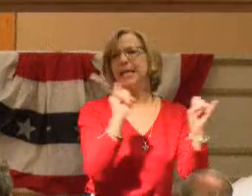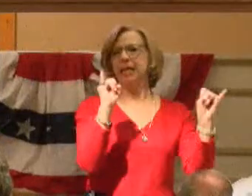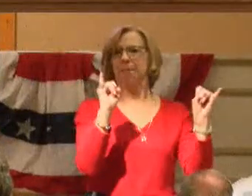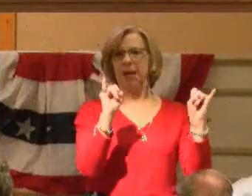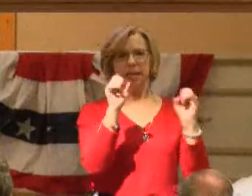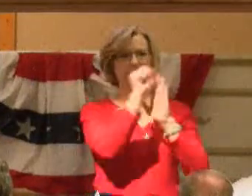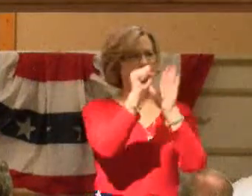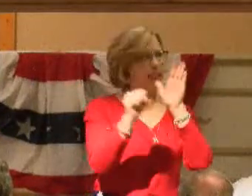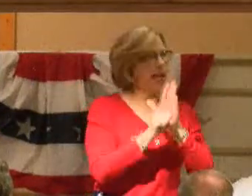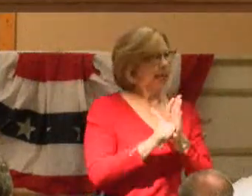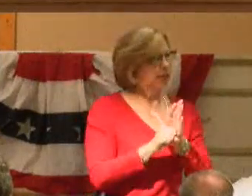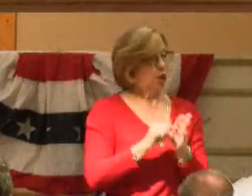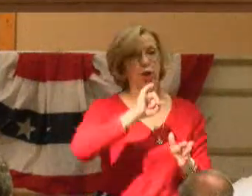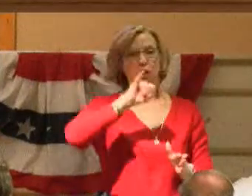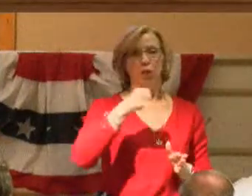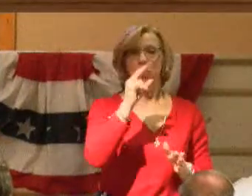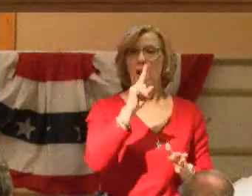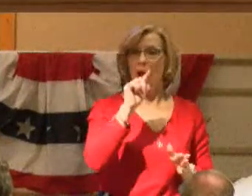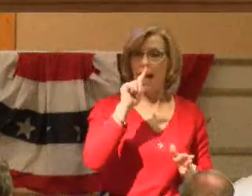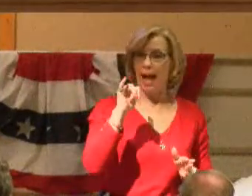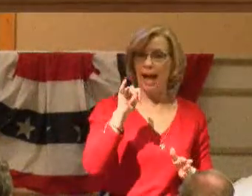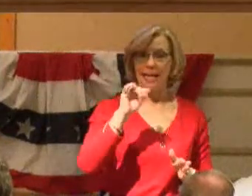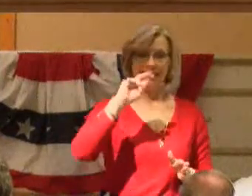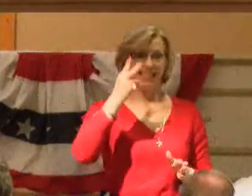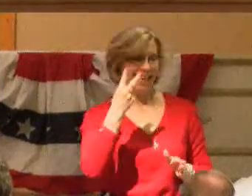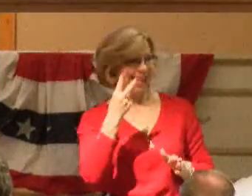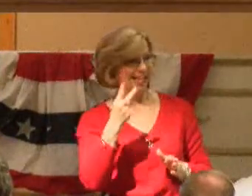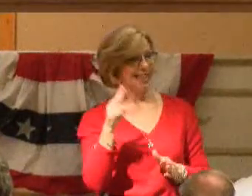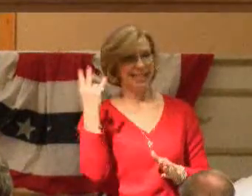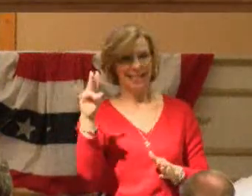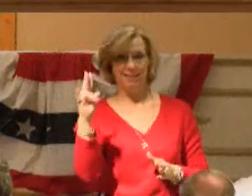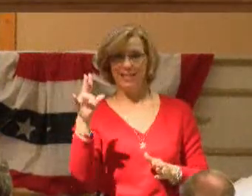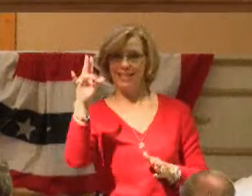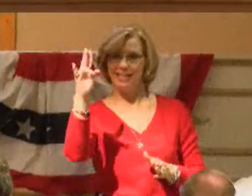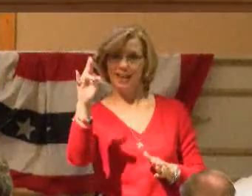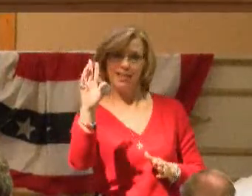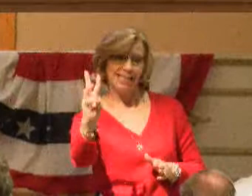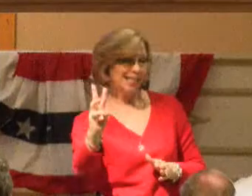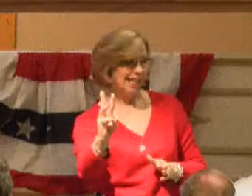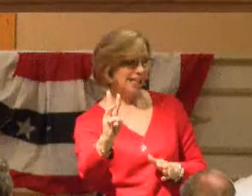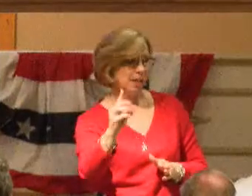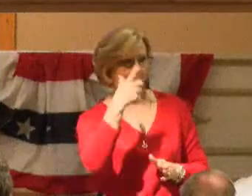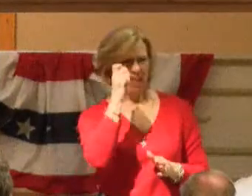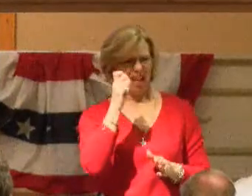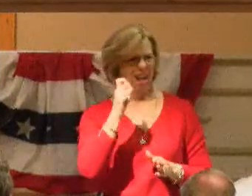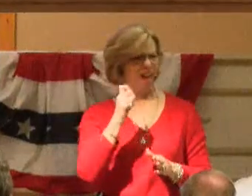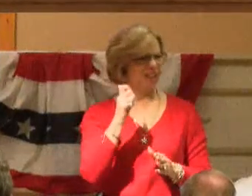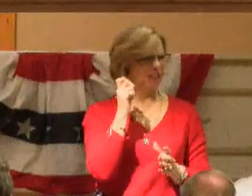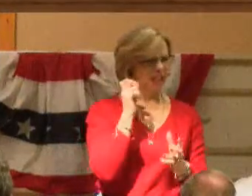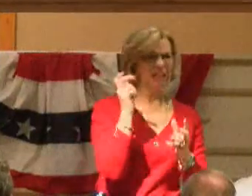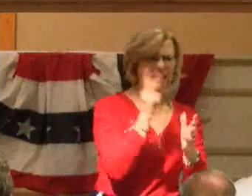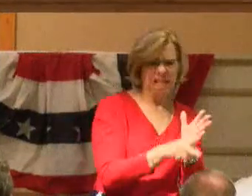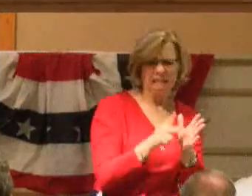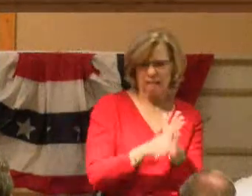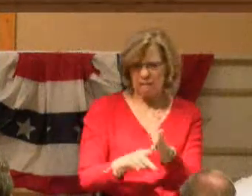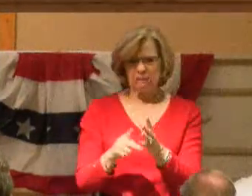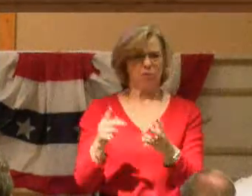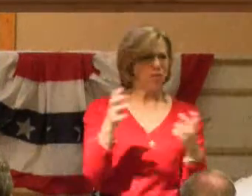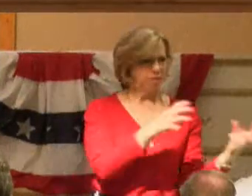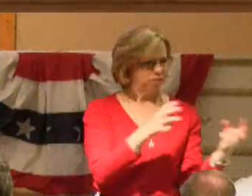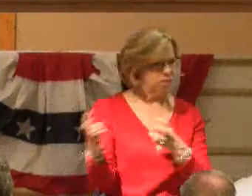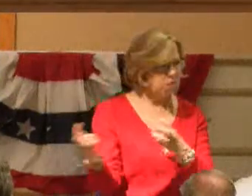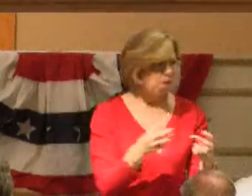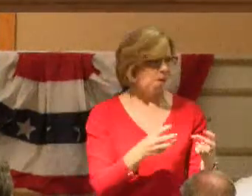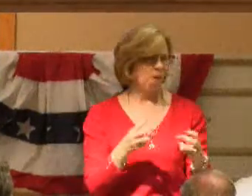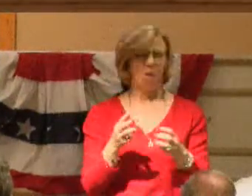And on July the 2nd, 1776, because of much bloodshed and much courage, standing against tyranny